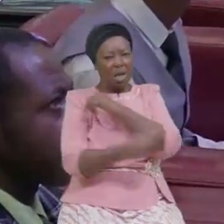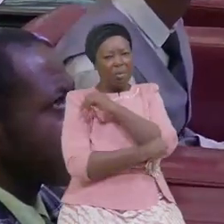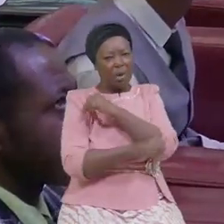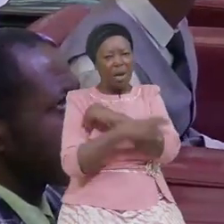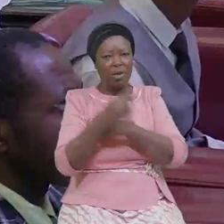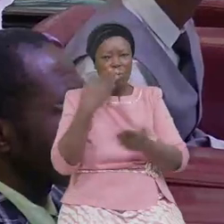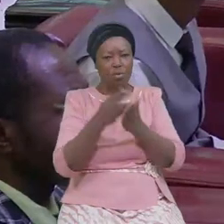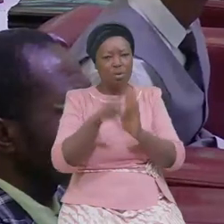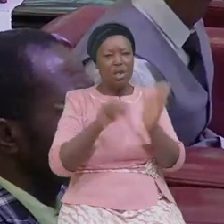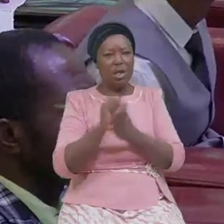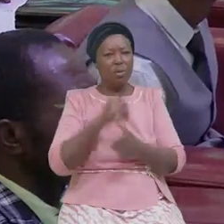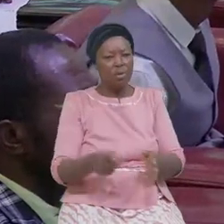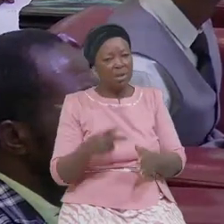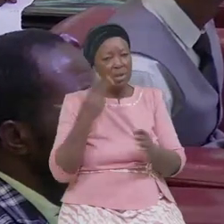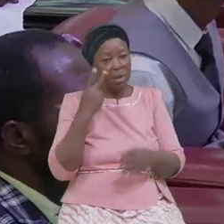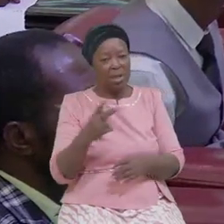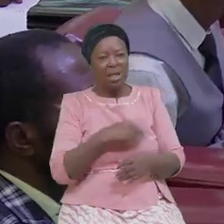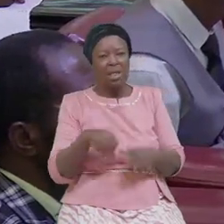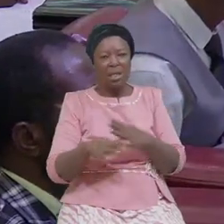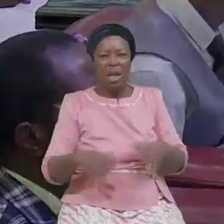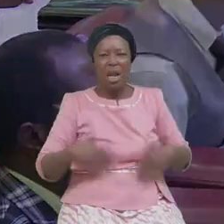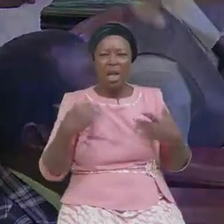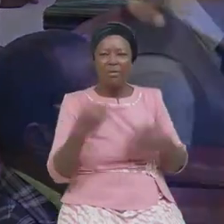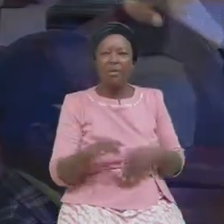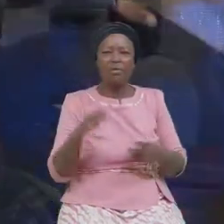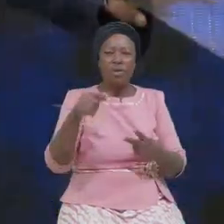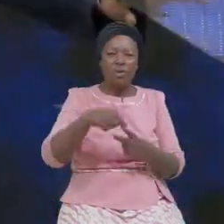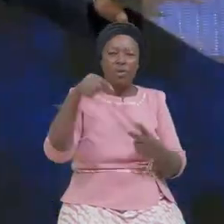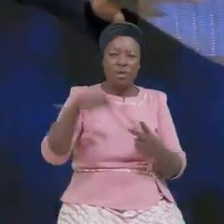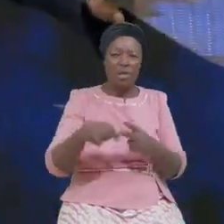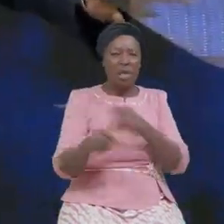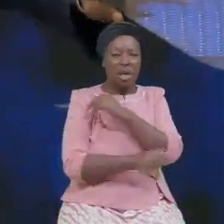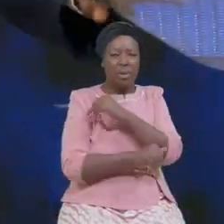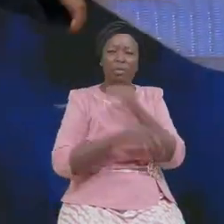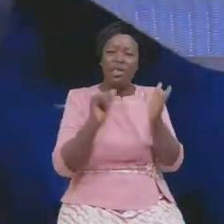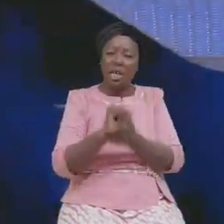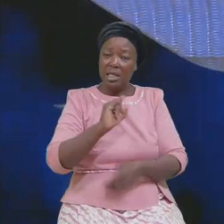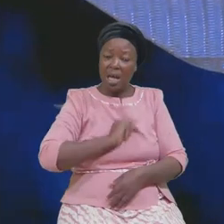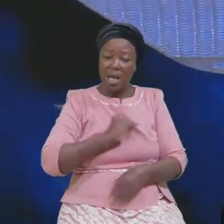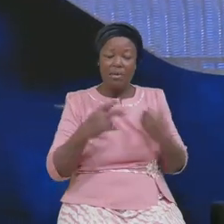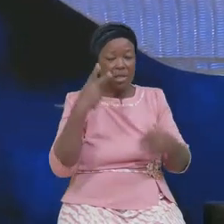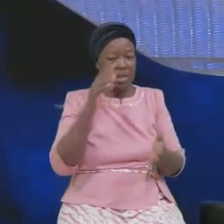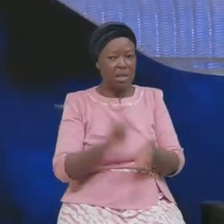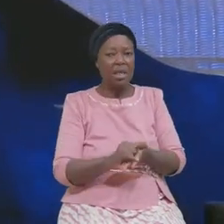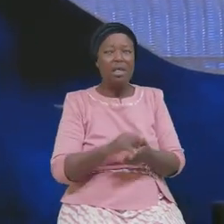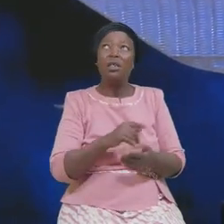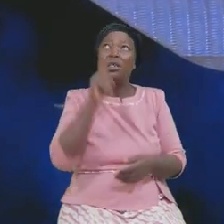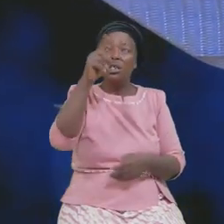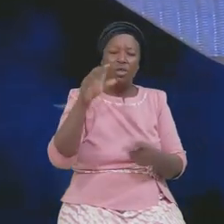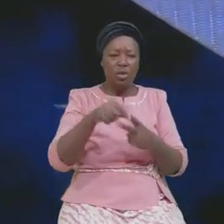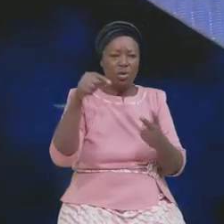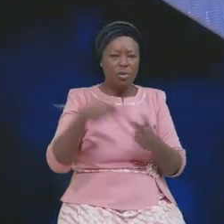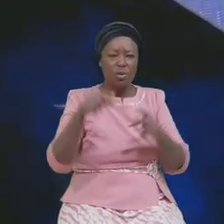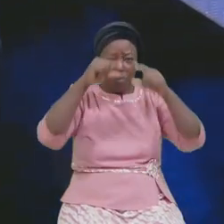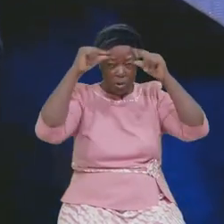that was revealed in the life of chosen Abraham, that I may see that he chose Moses, the goodness,